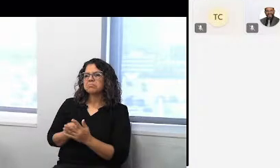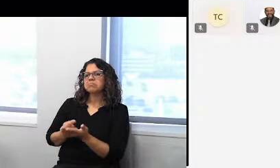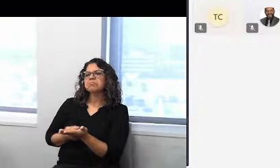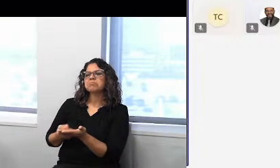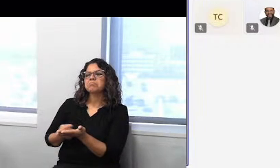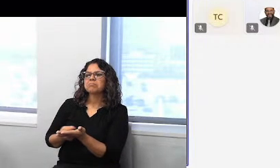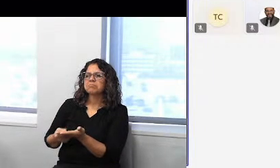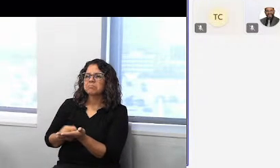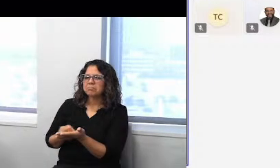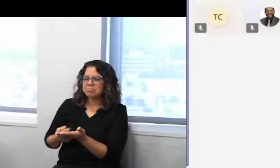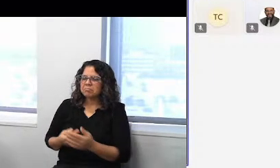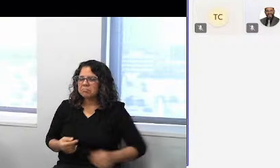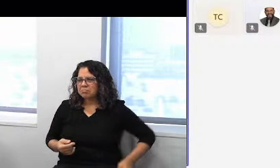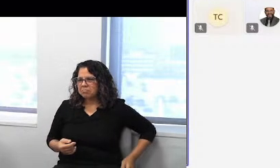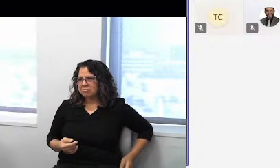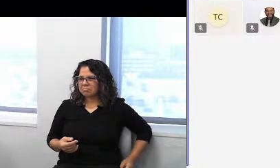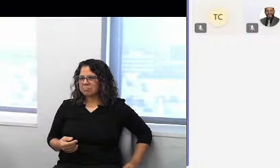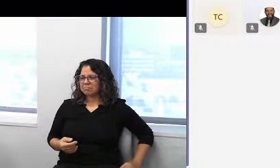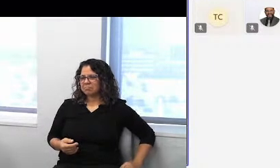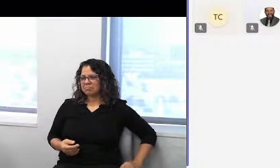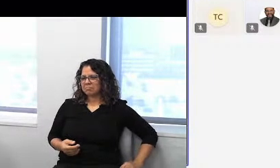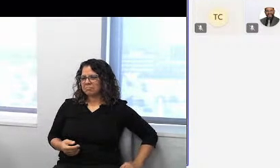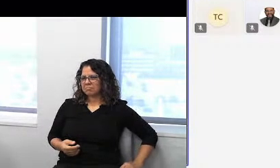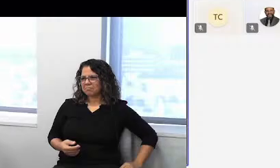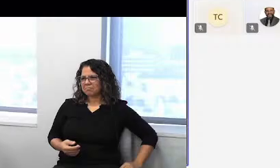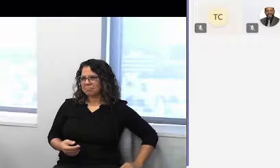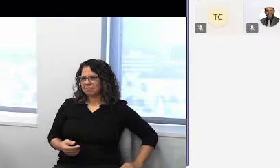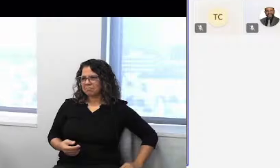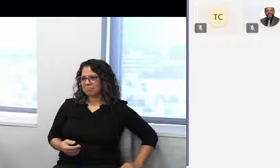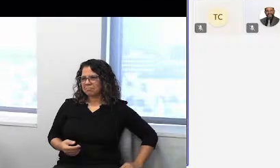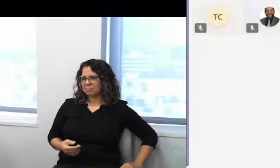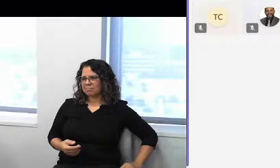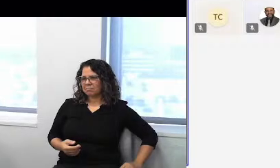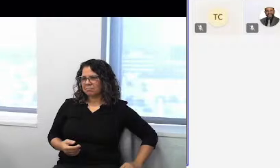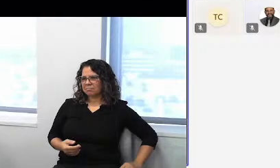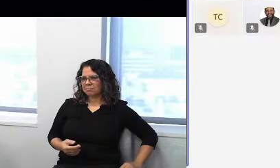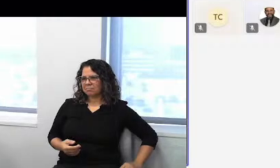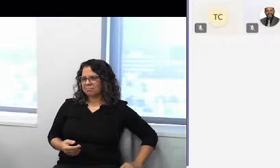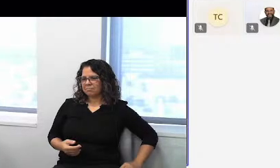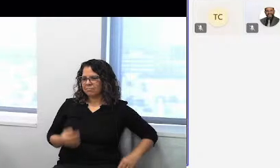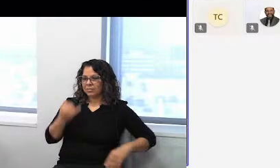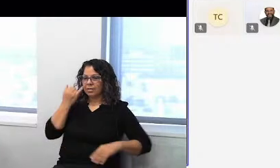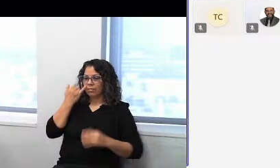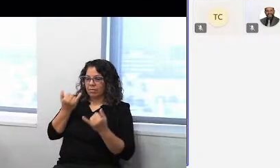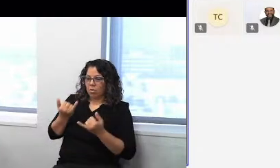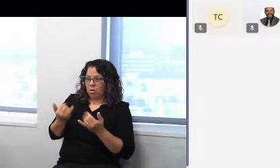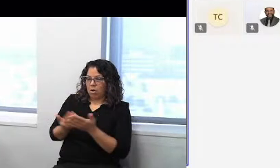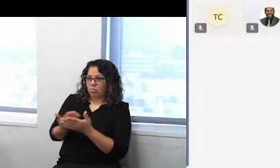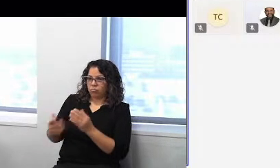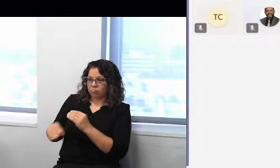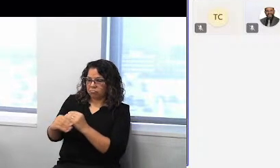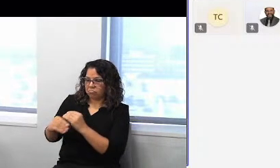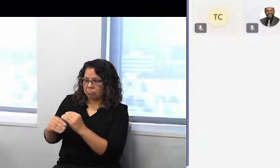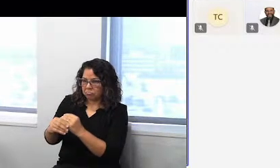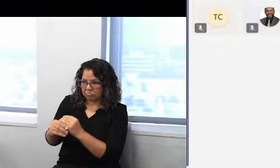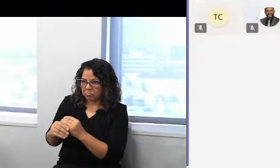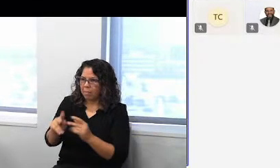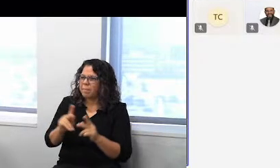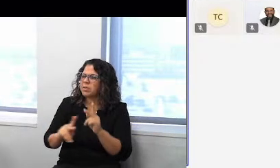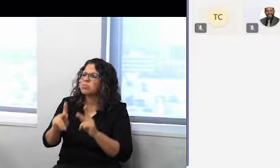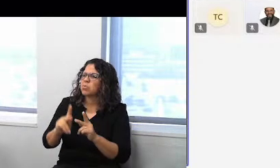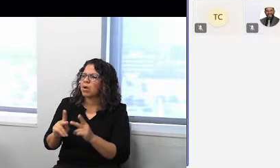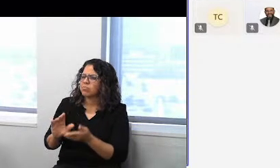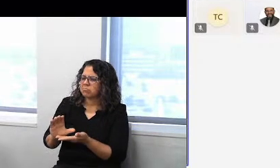if the funding for these upgrades is performed by ratepayers through base rates, that reduces the risk that the Objection.